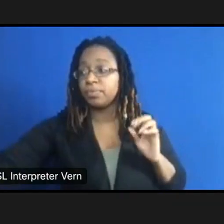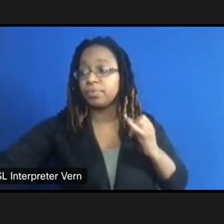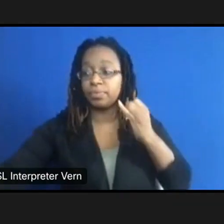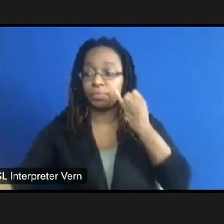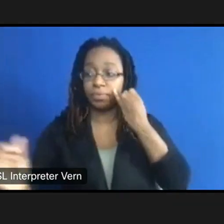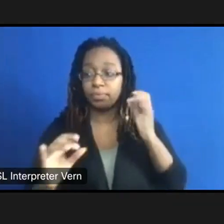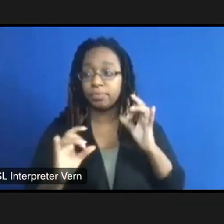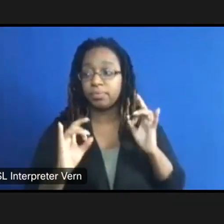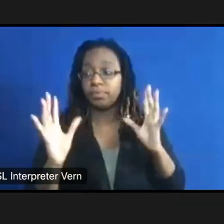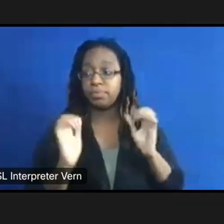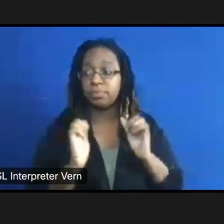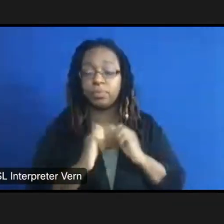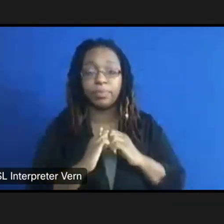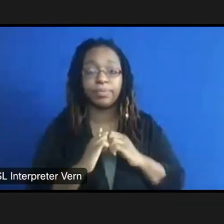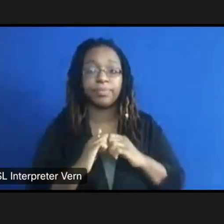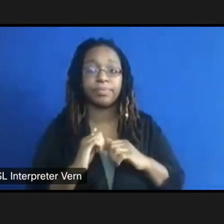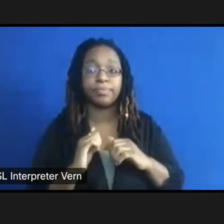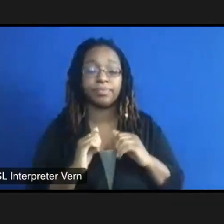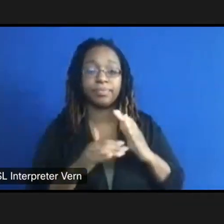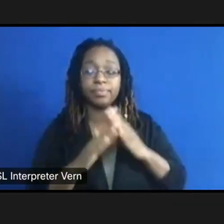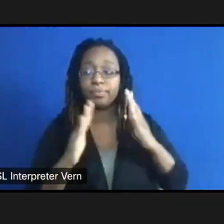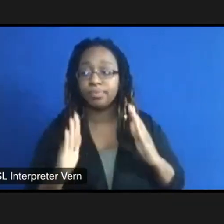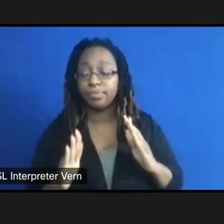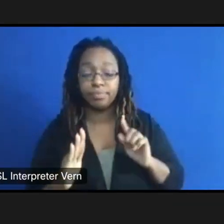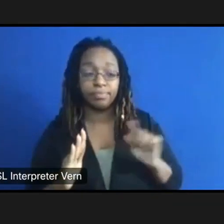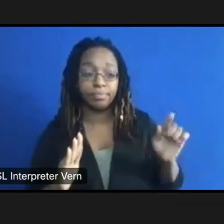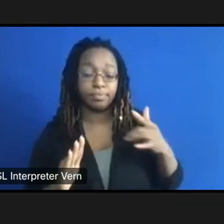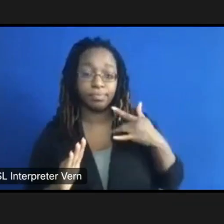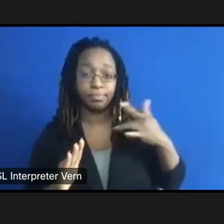with, a partner who's being abusive,